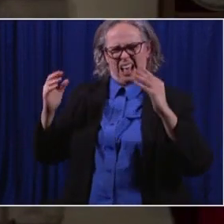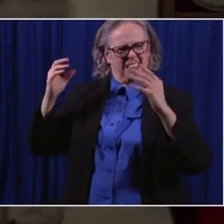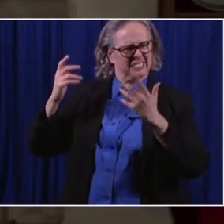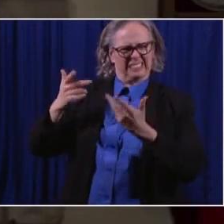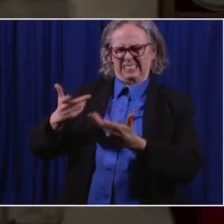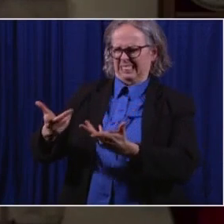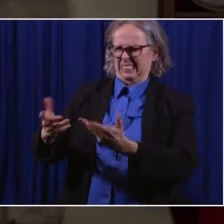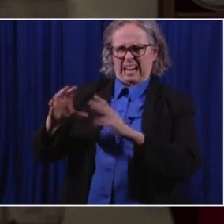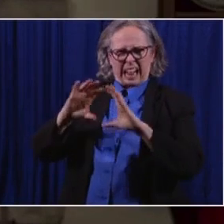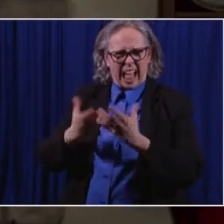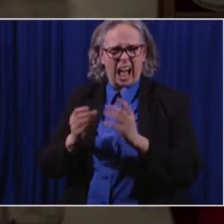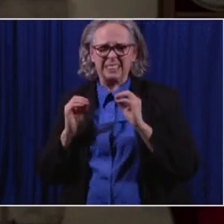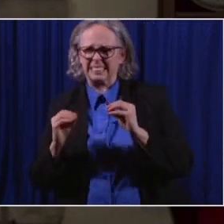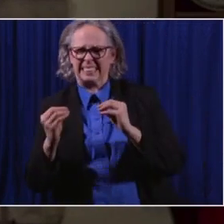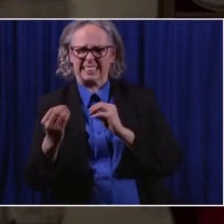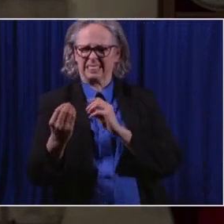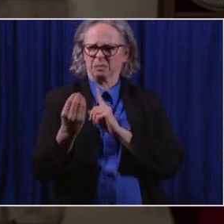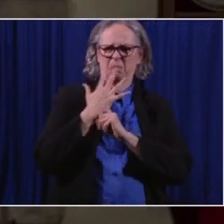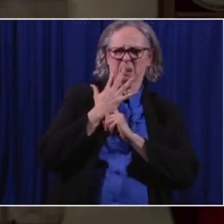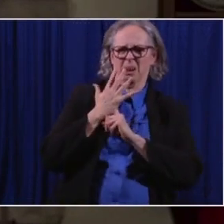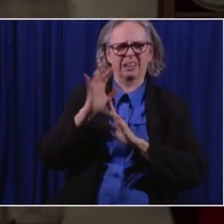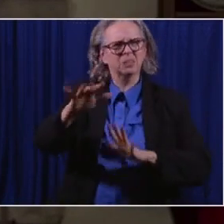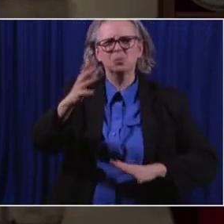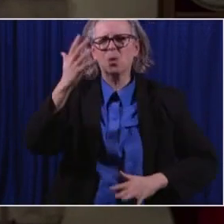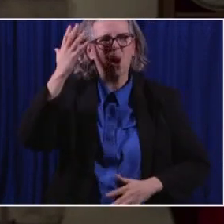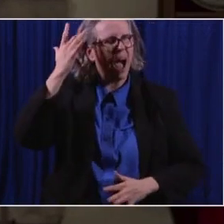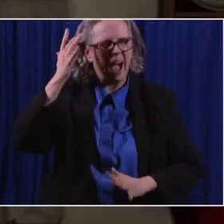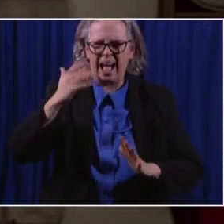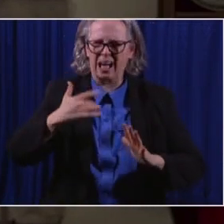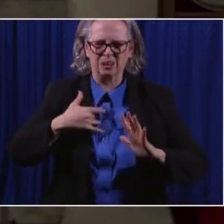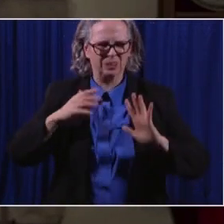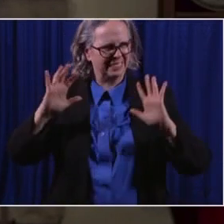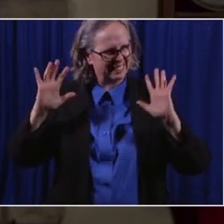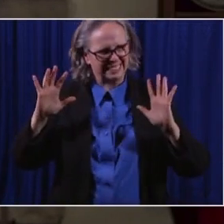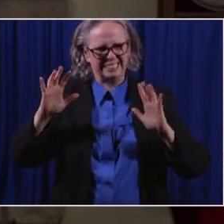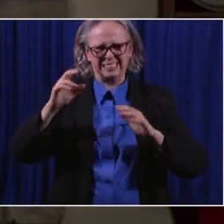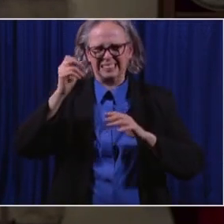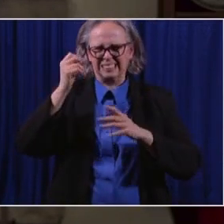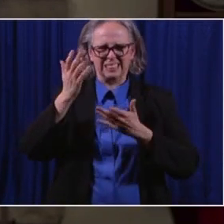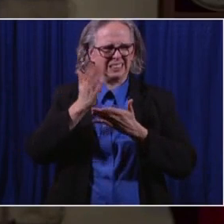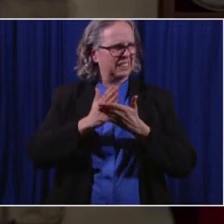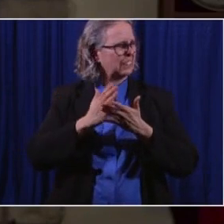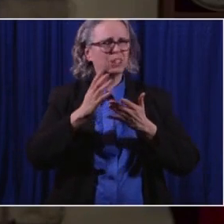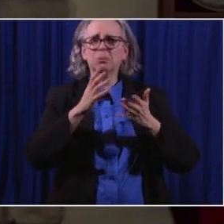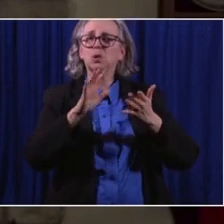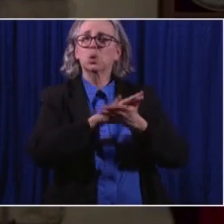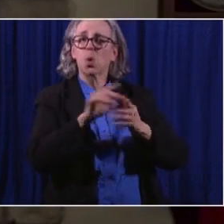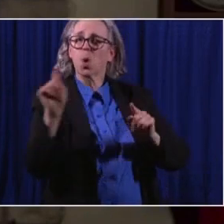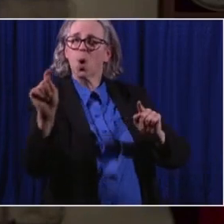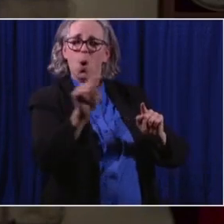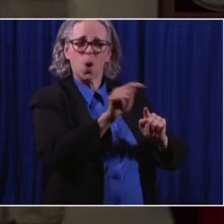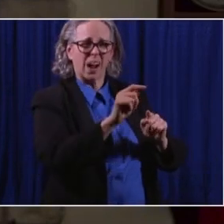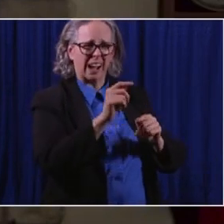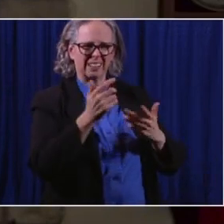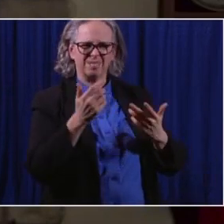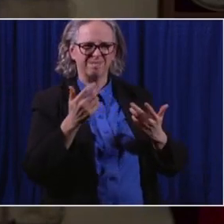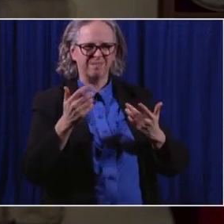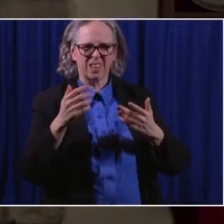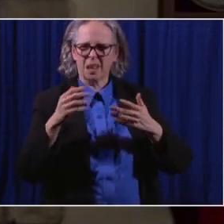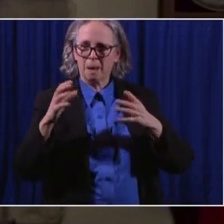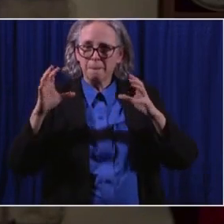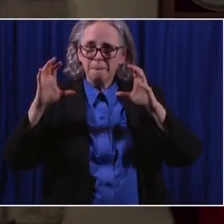is one of the reasons that schools have made a decision some schools have made a decision not to go in person. So